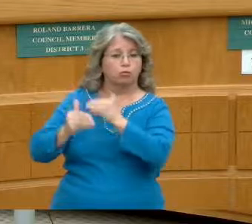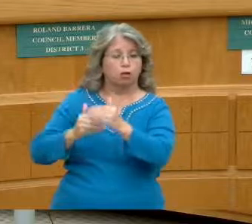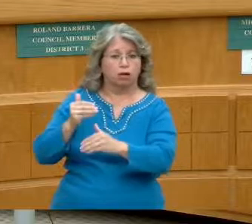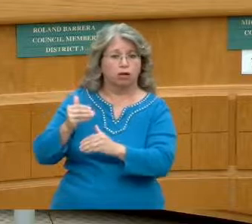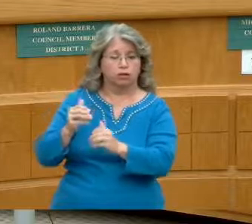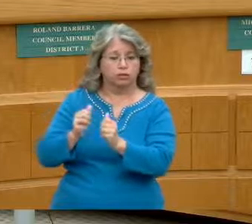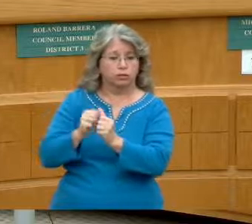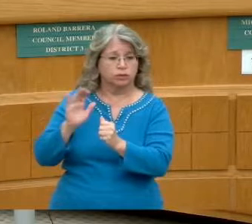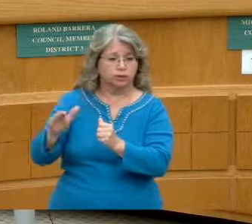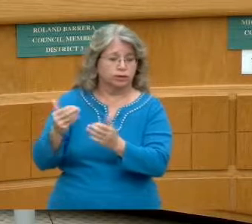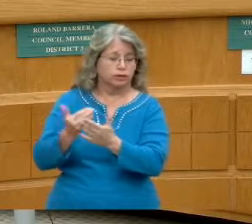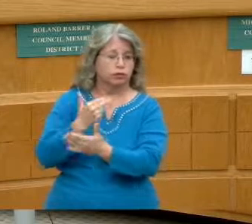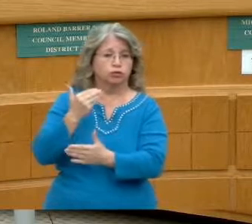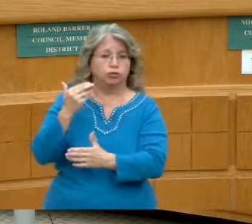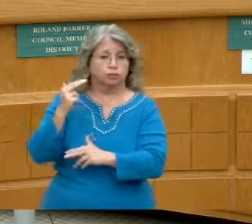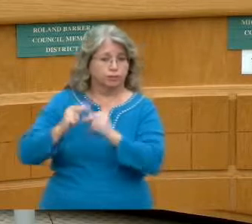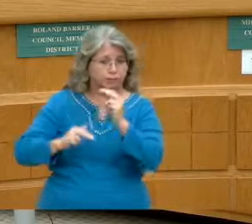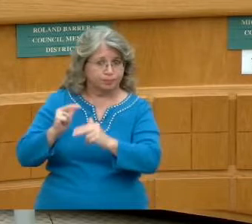new facility.